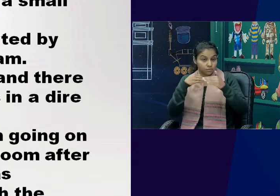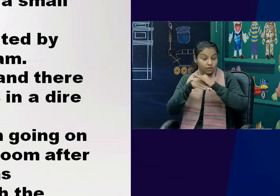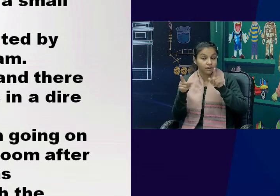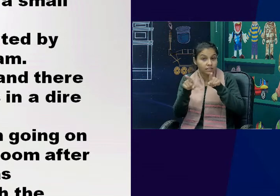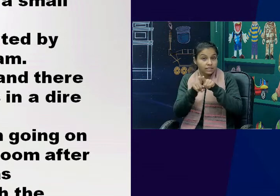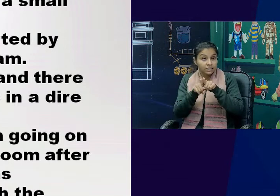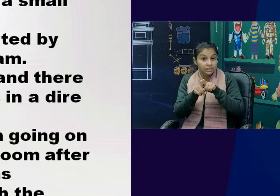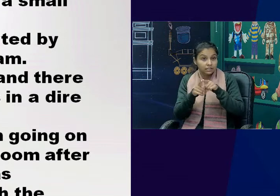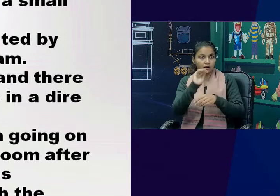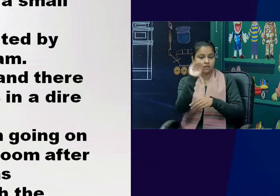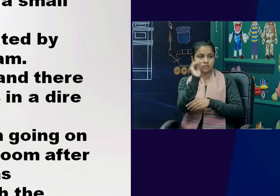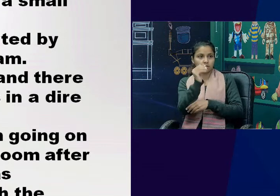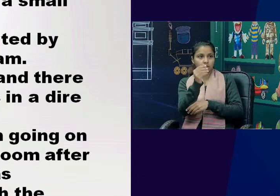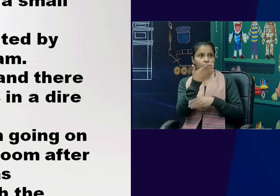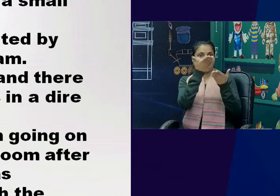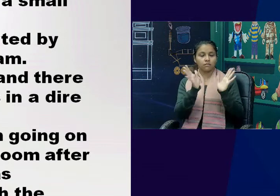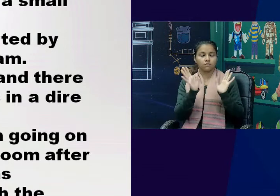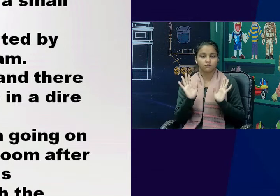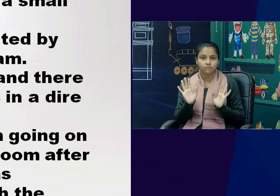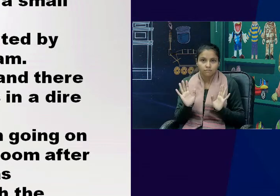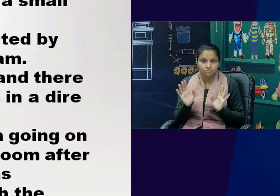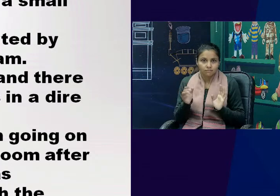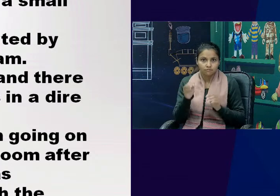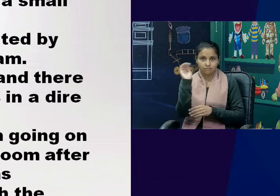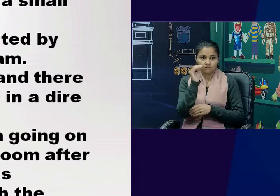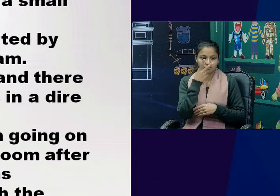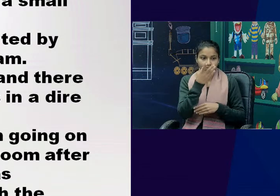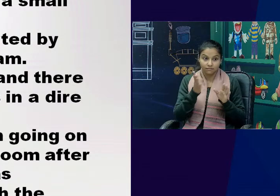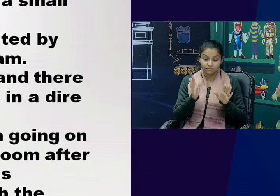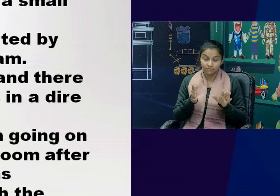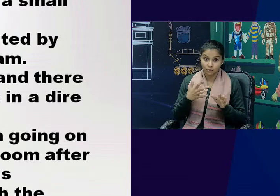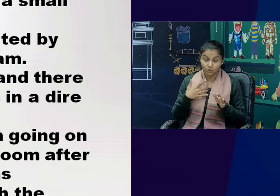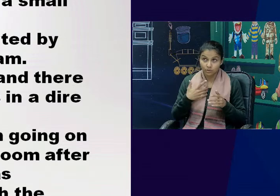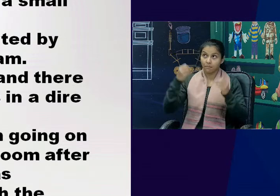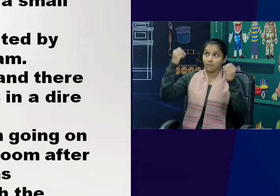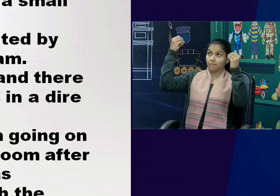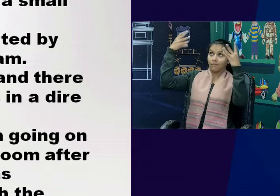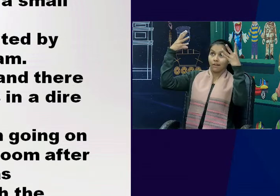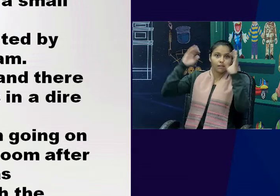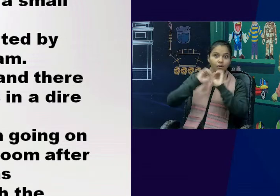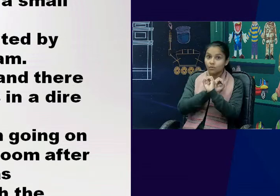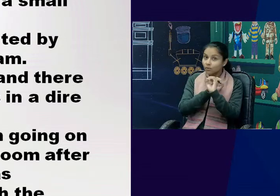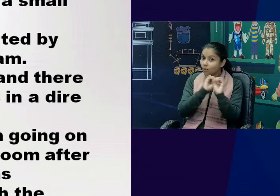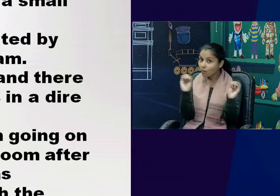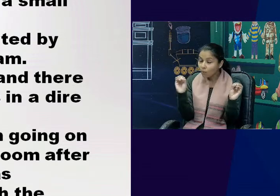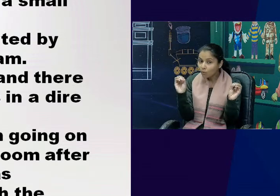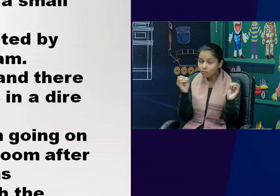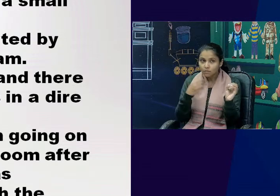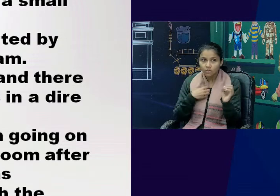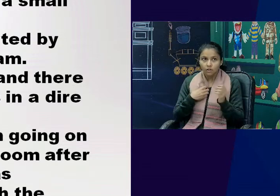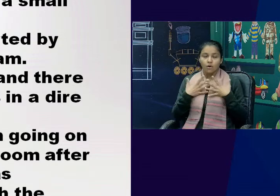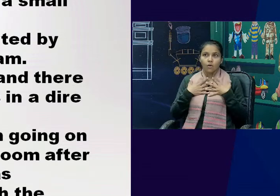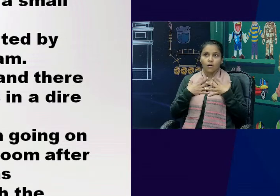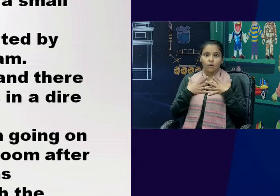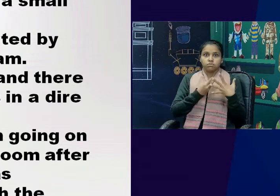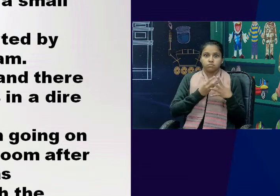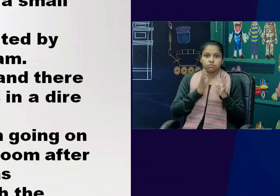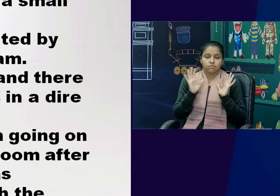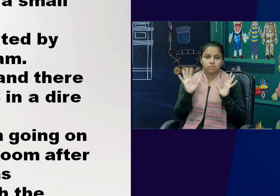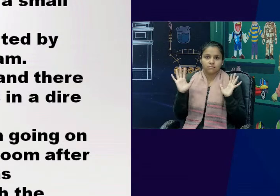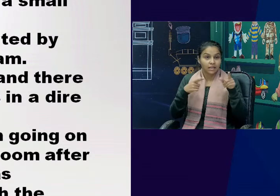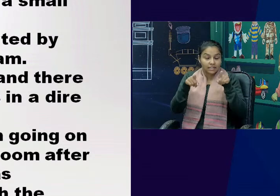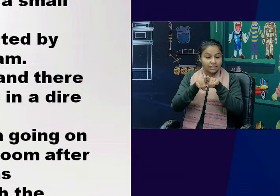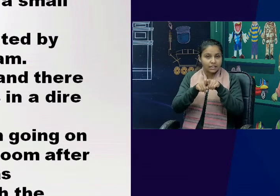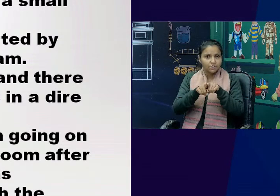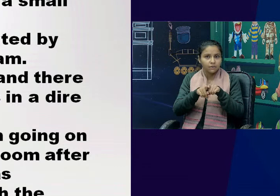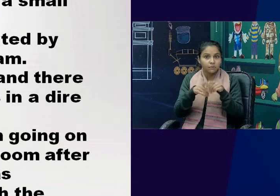the snake was there, and the electricity was also not there, so he became very scared that it was night time,